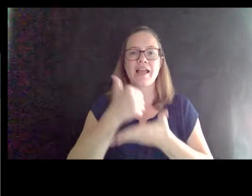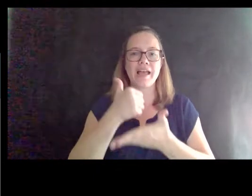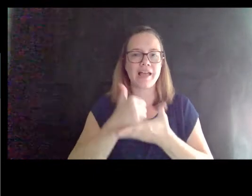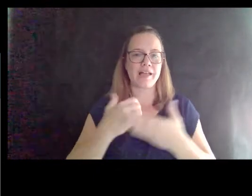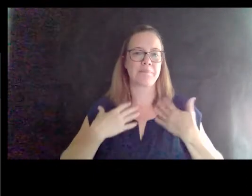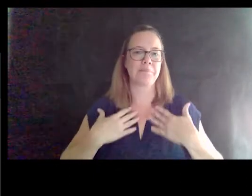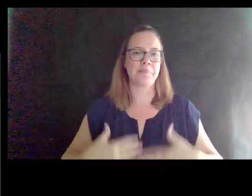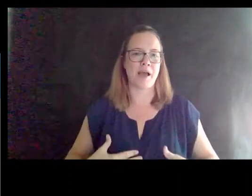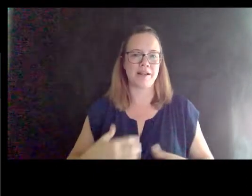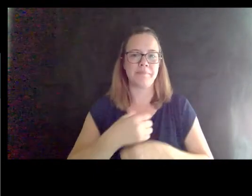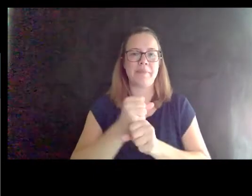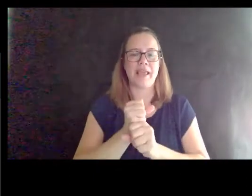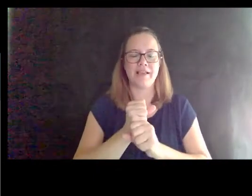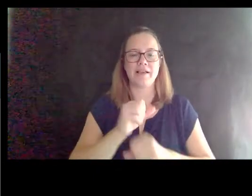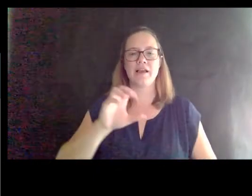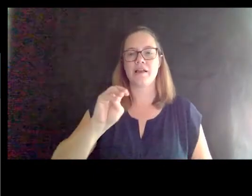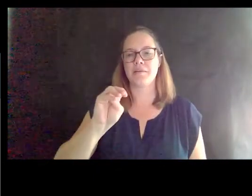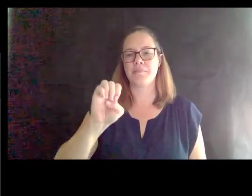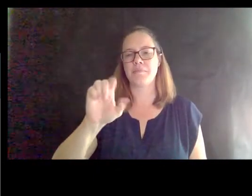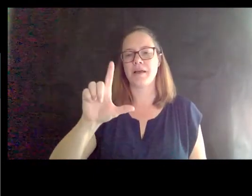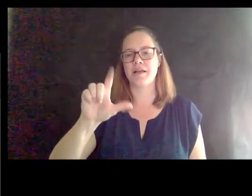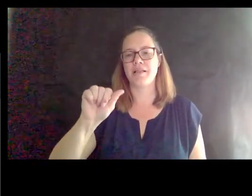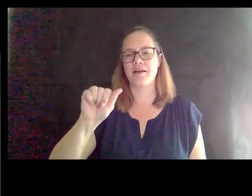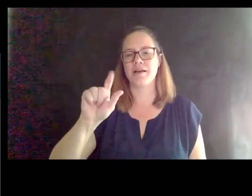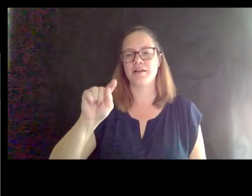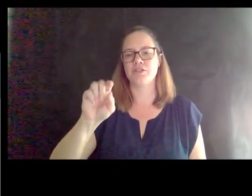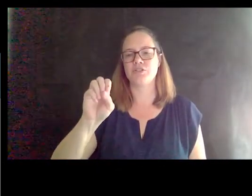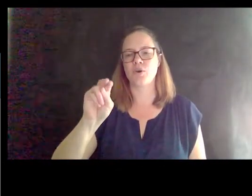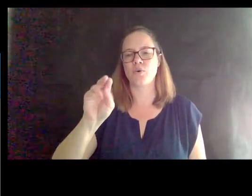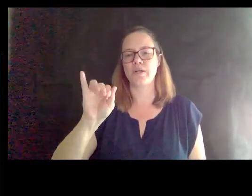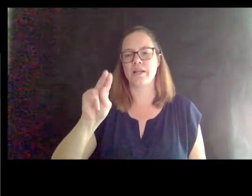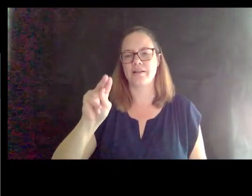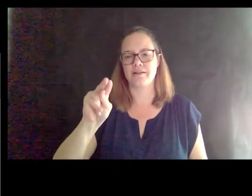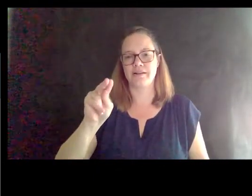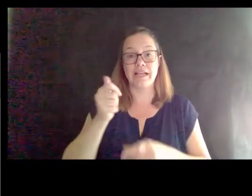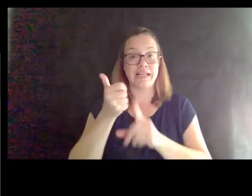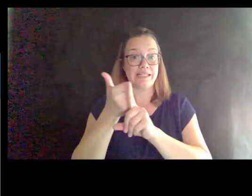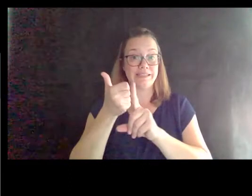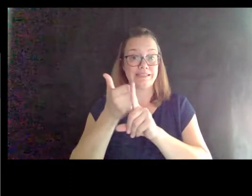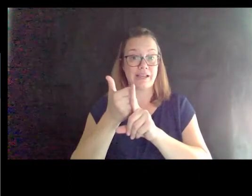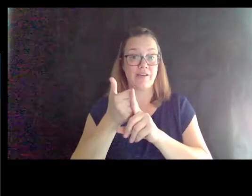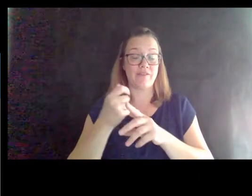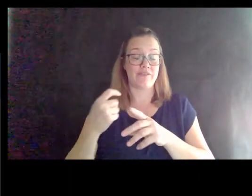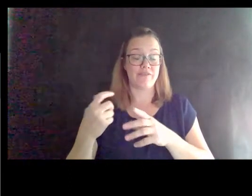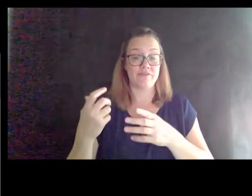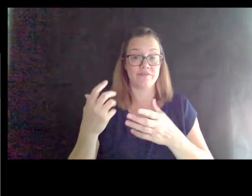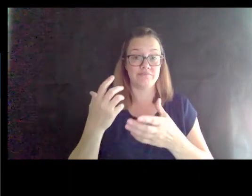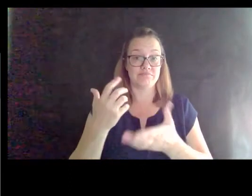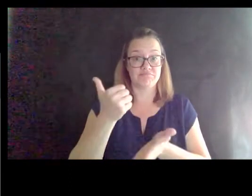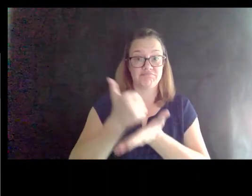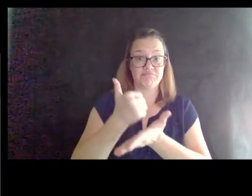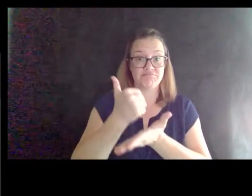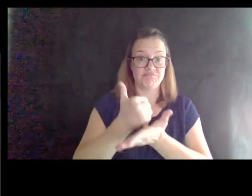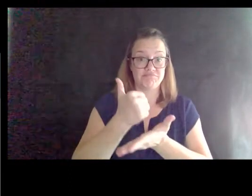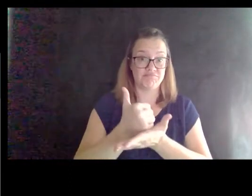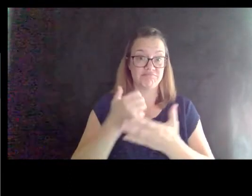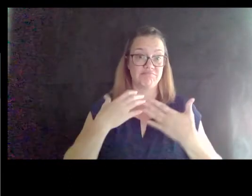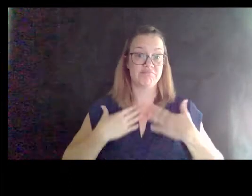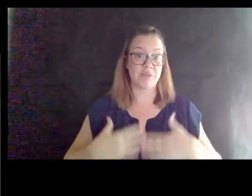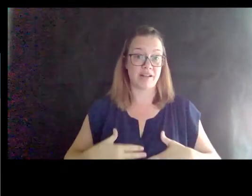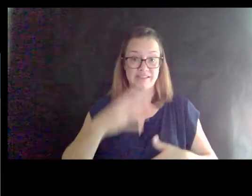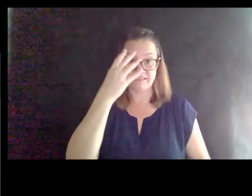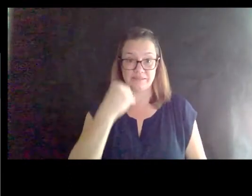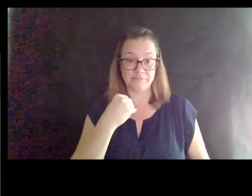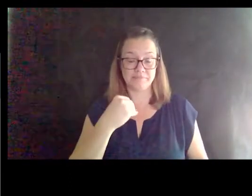which is the hormone that is responsible for regulating your sleep-wake patterns. So, the first one is tryptophan.